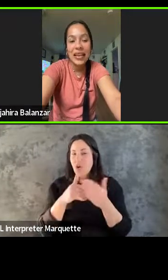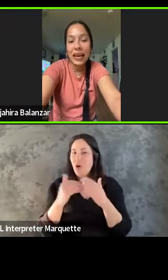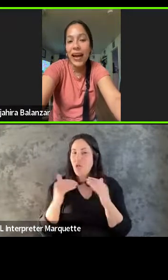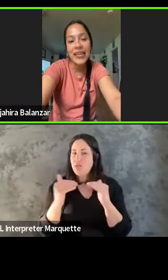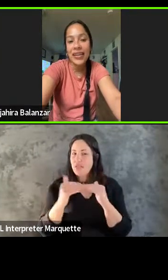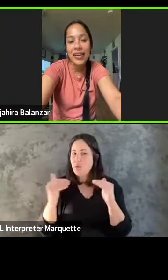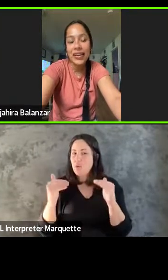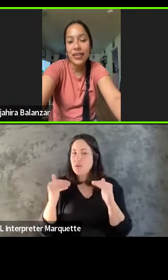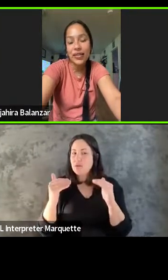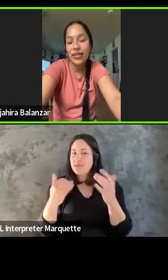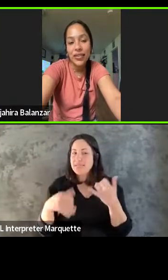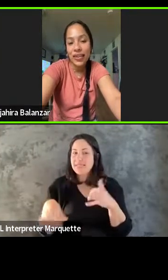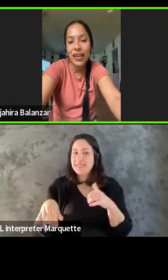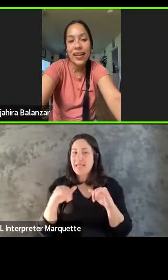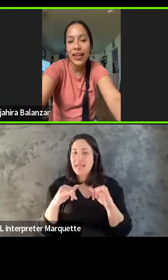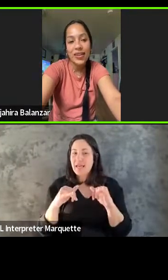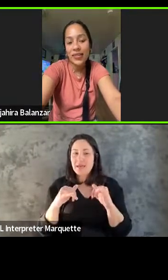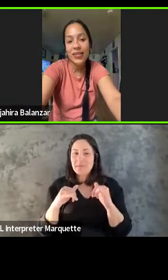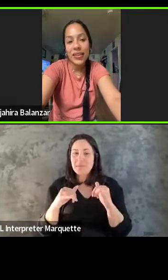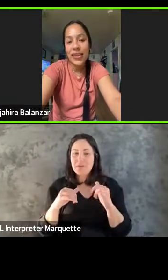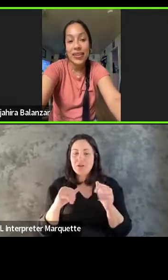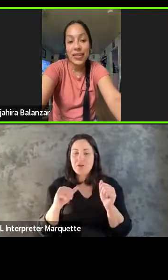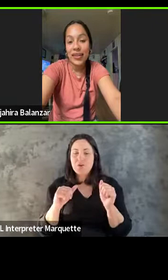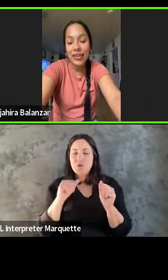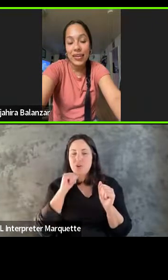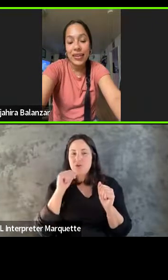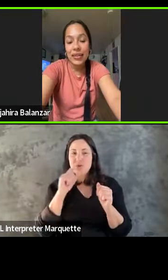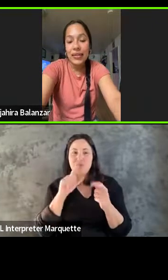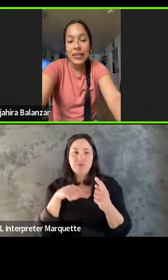ni raza, ni nada de eso.